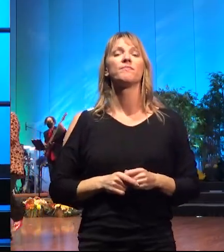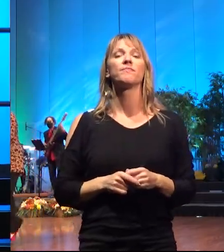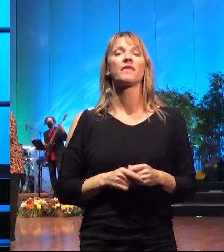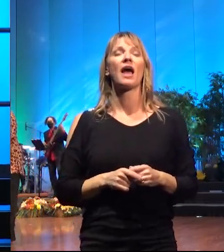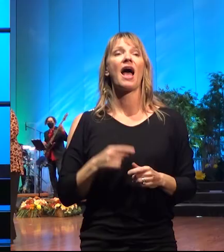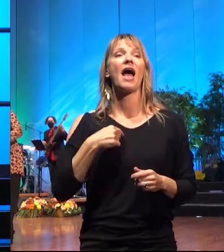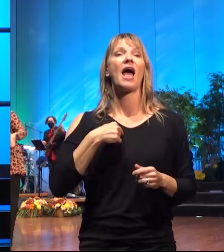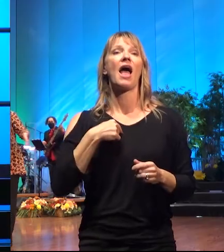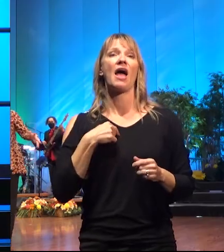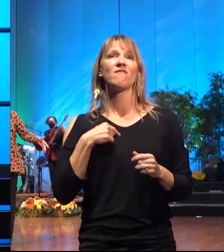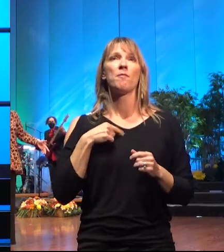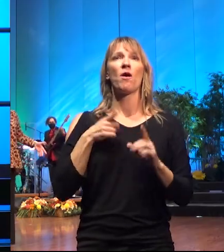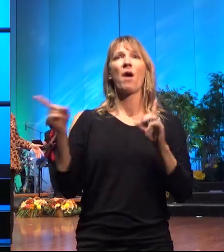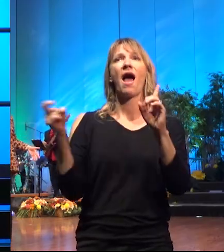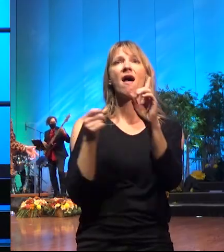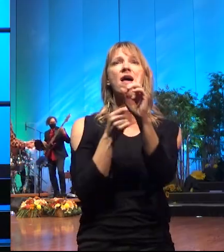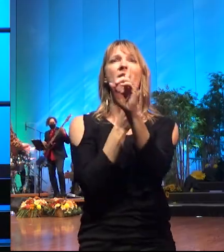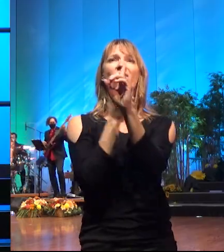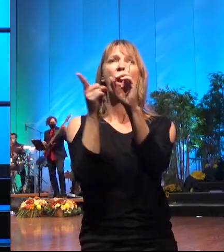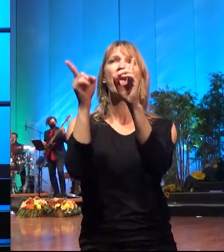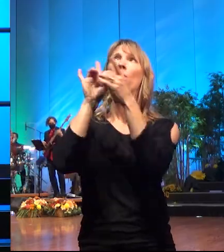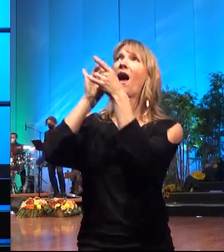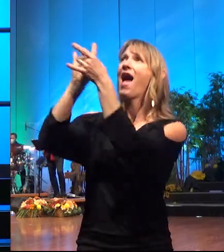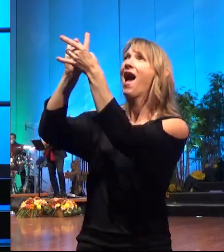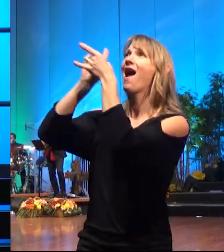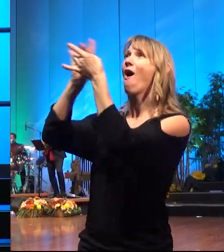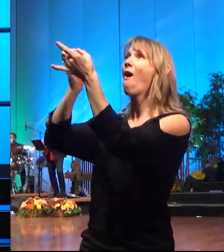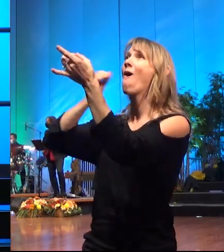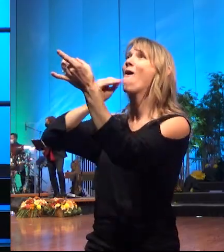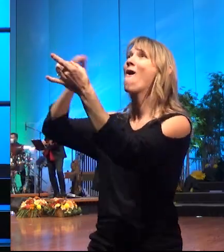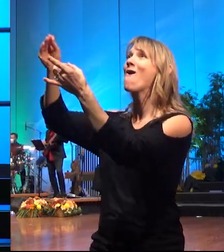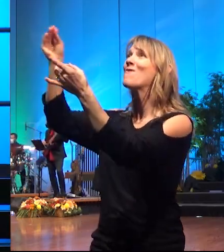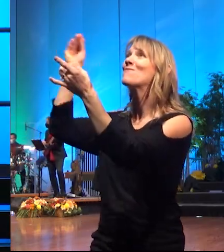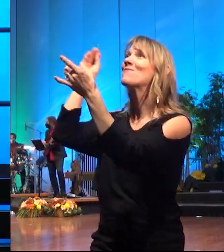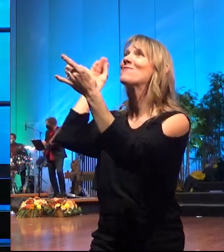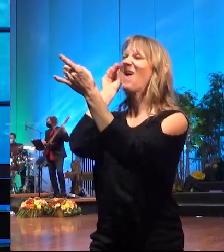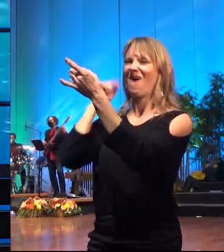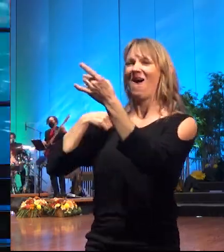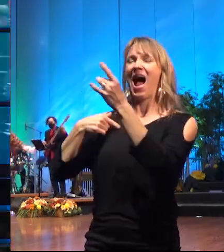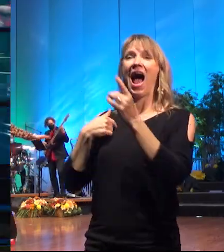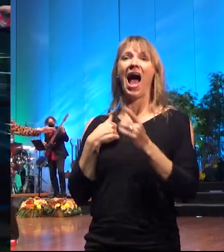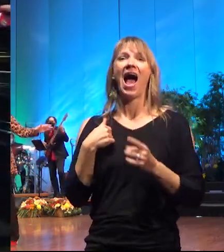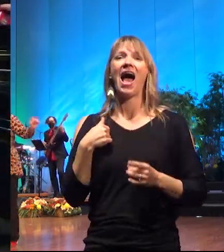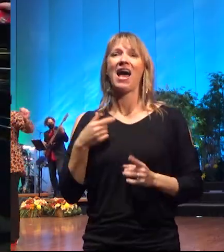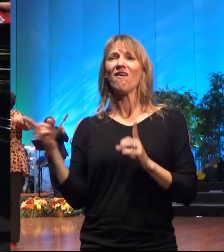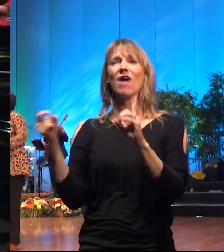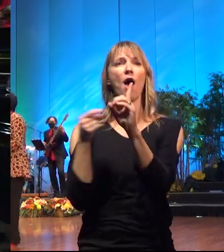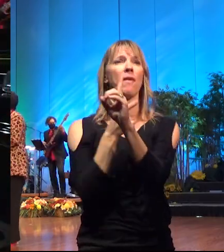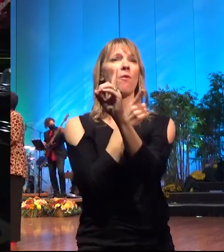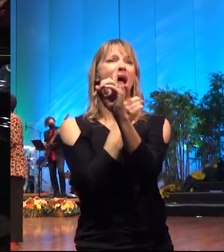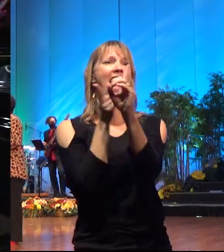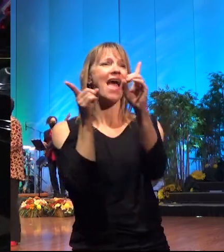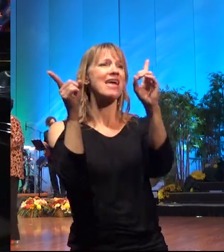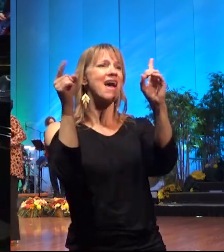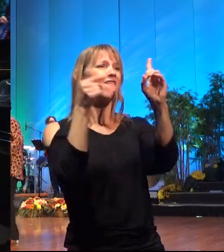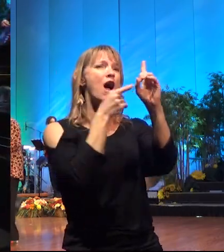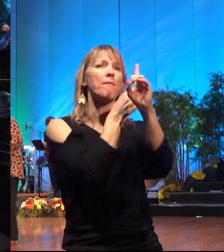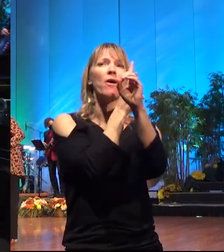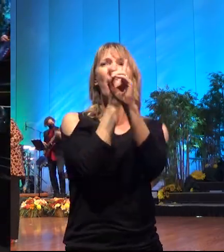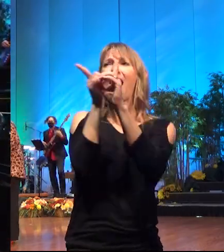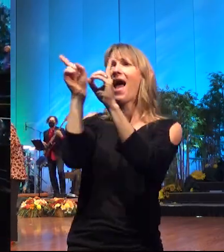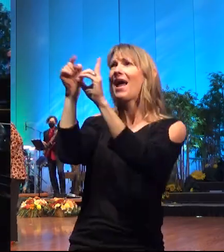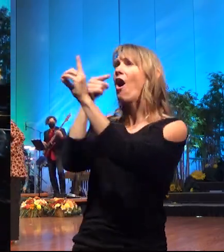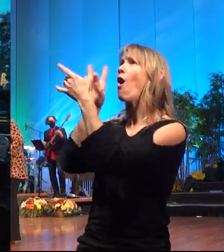way. Oh, oh, oh, I'll find my way, find my way. Oh, oh, oh,